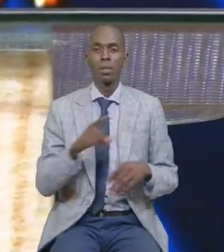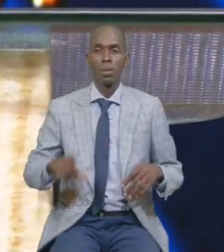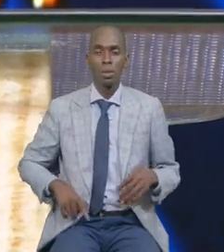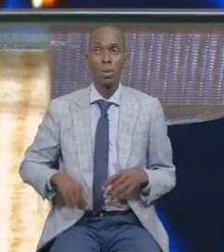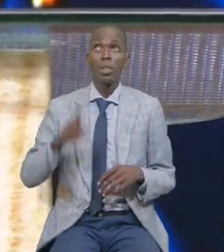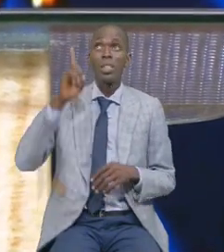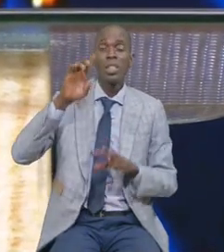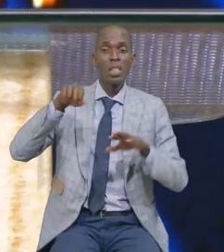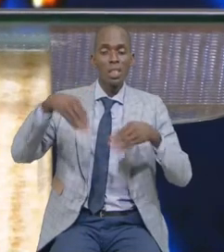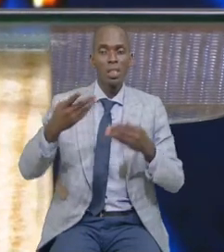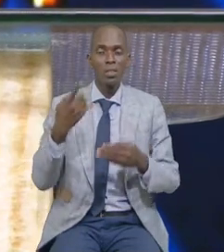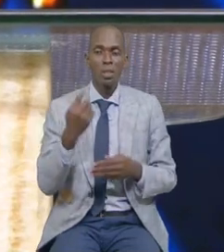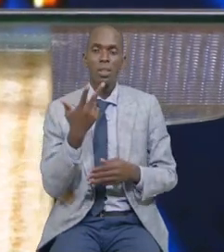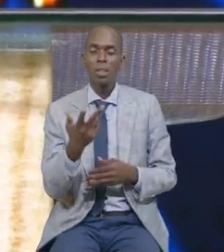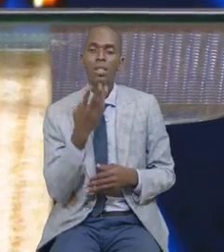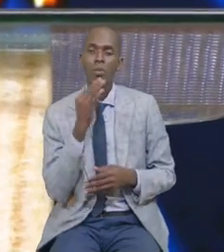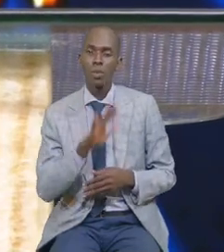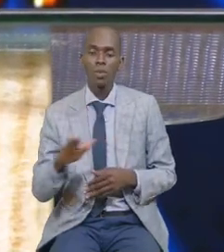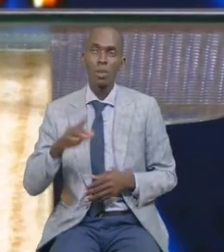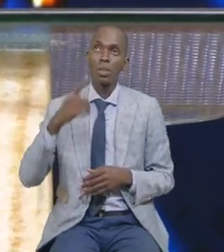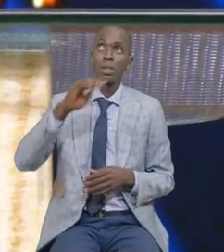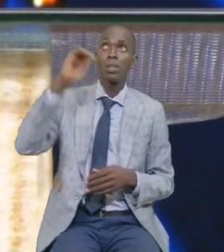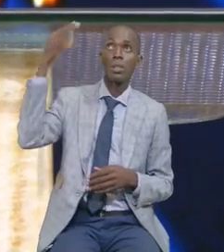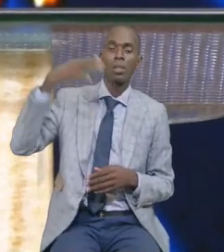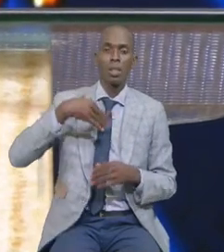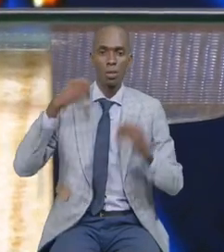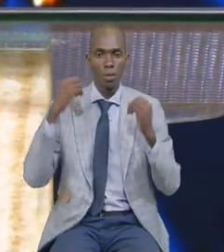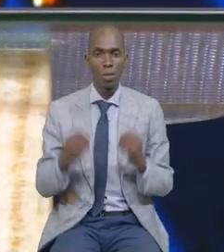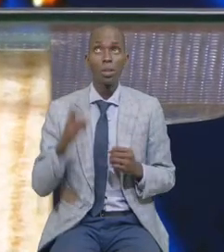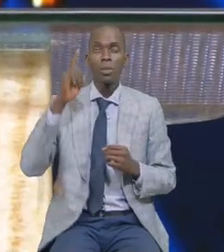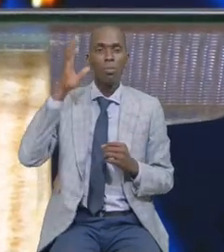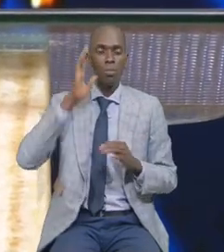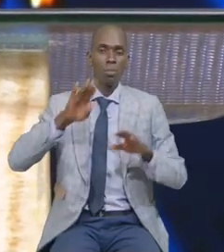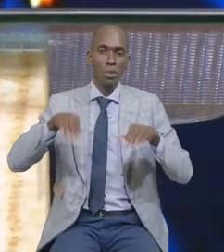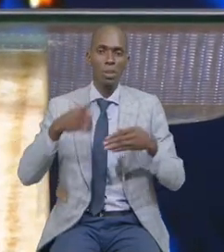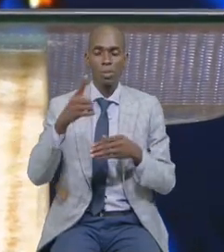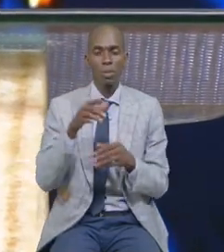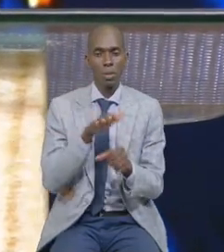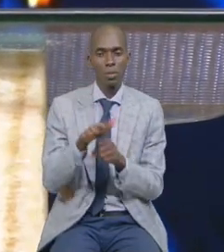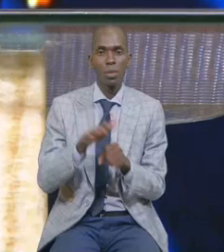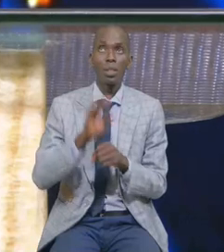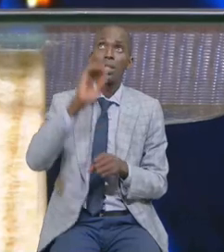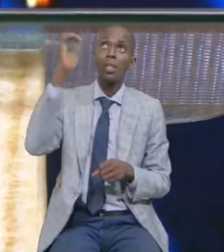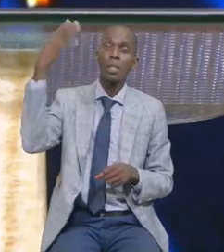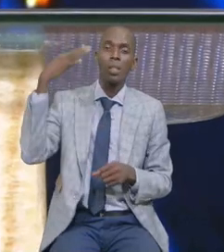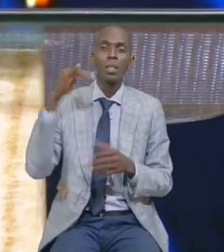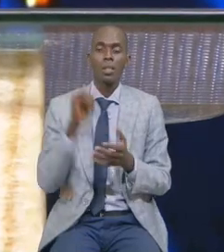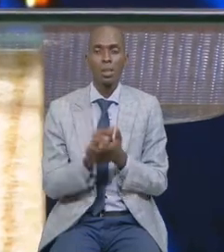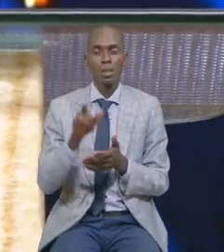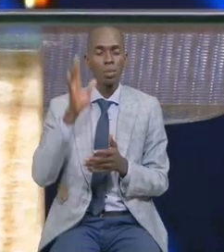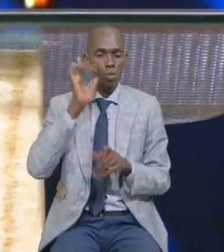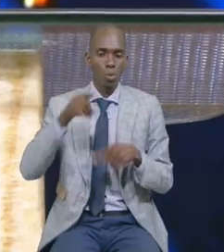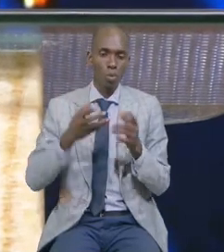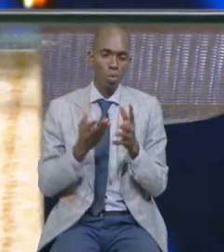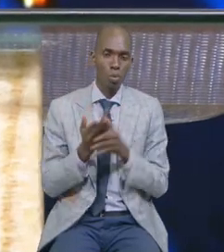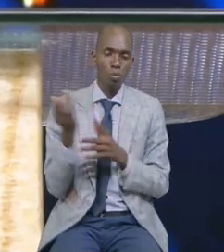and Abednego grace and strength. He'll give you sufficient grace that you'll go through till the end